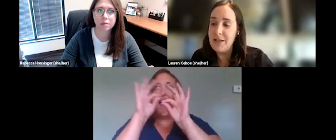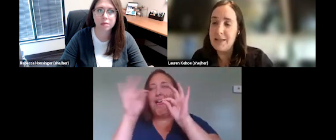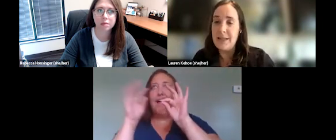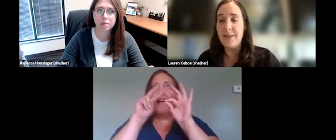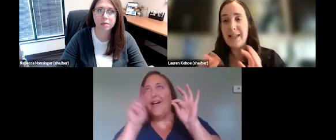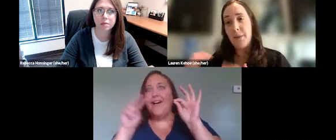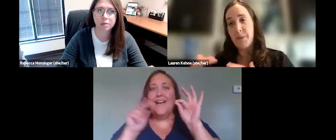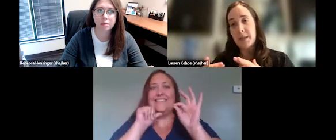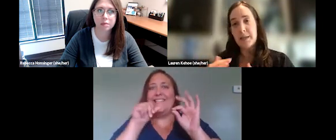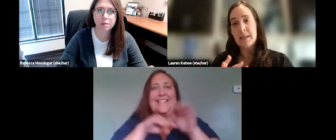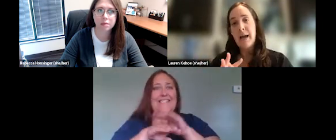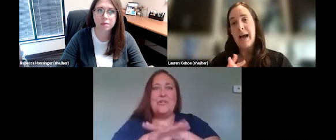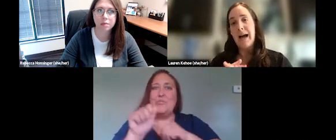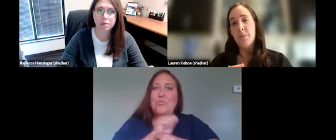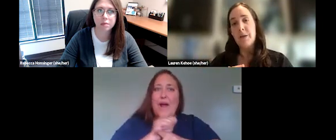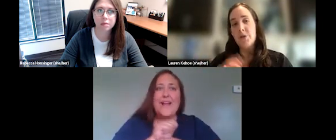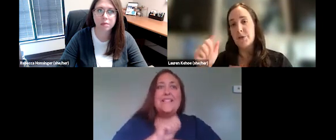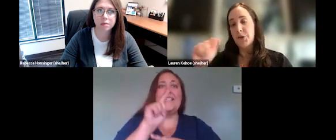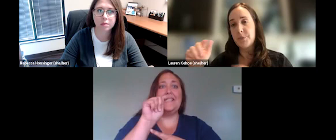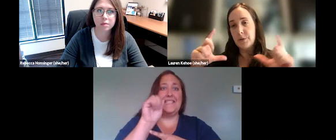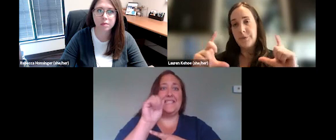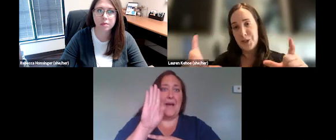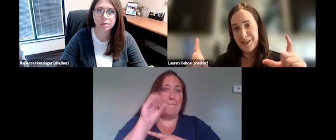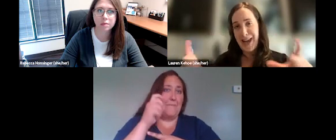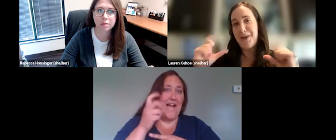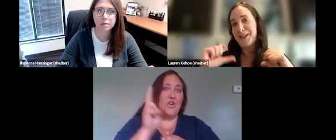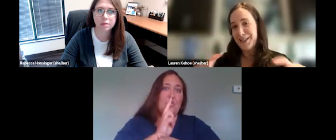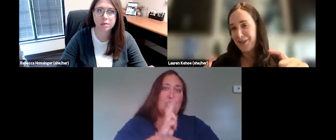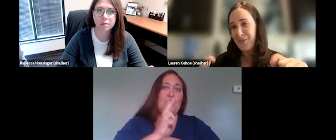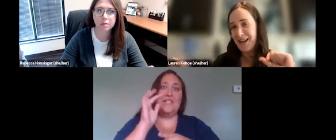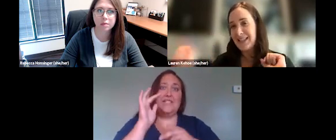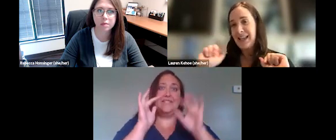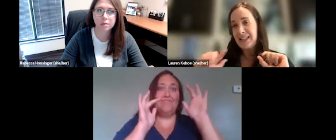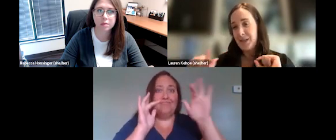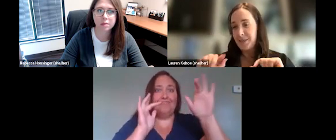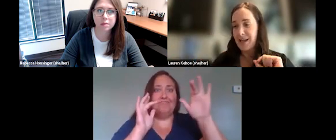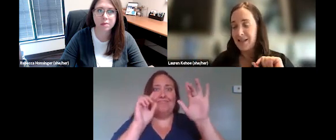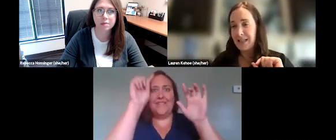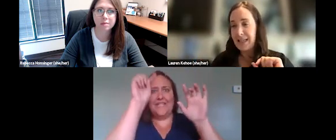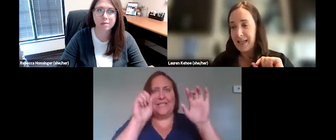accessibility practice. And then the tabbed boxes, if you use a tab box inside of a box,